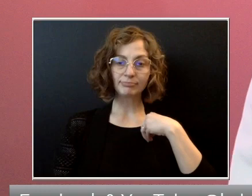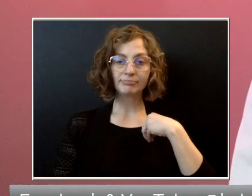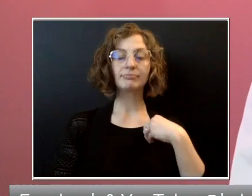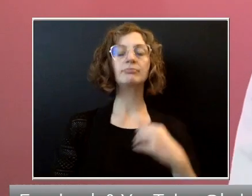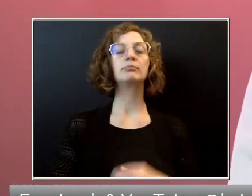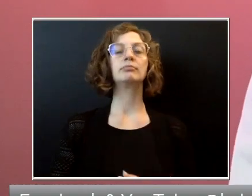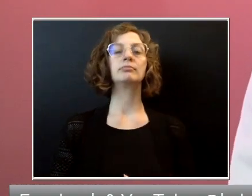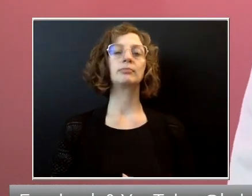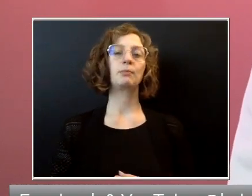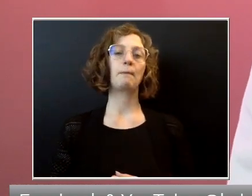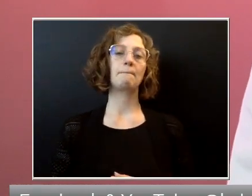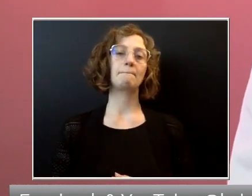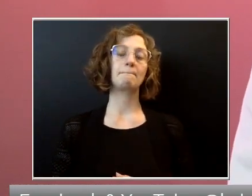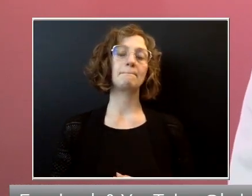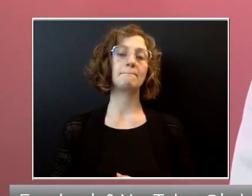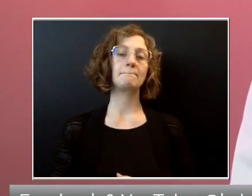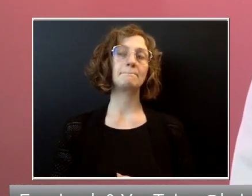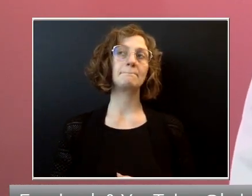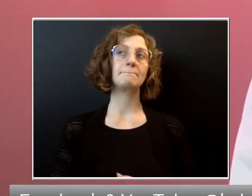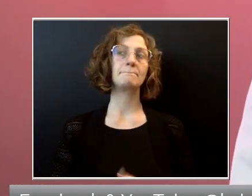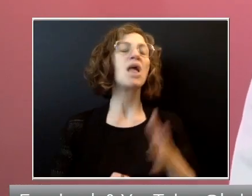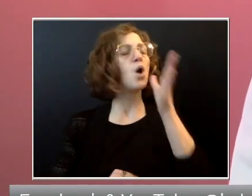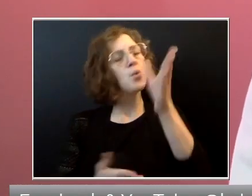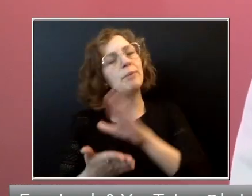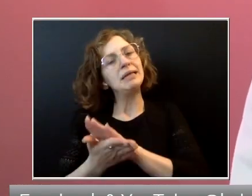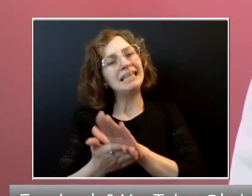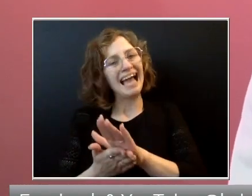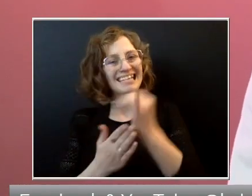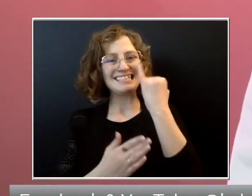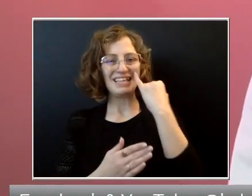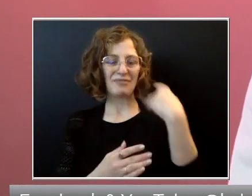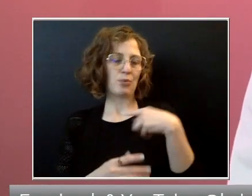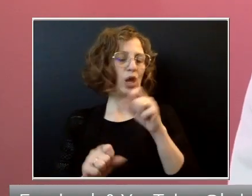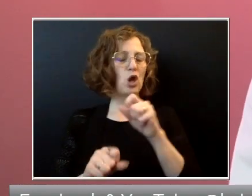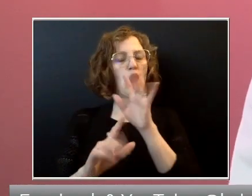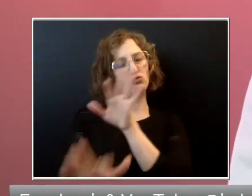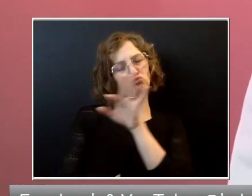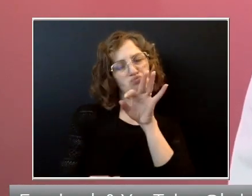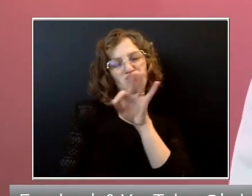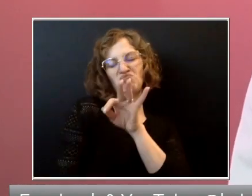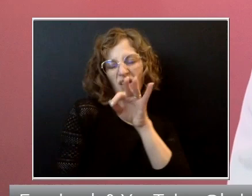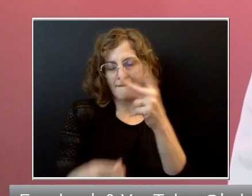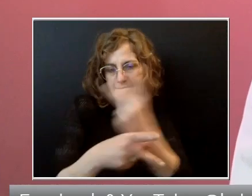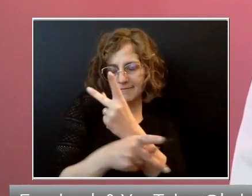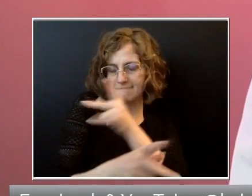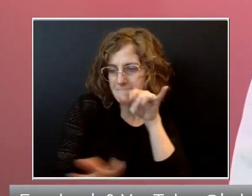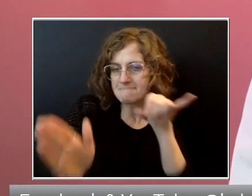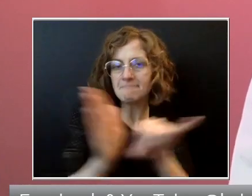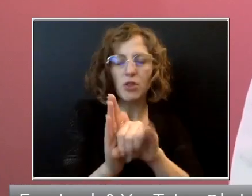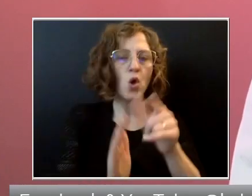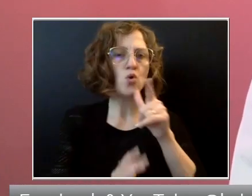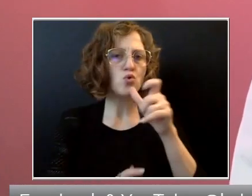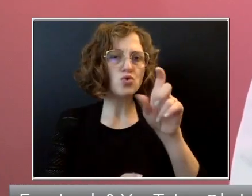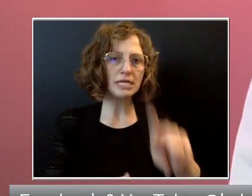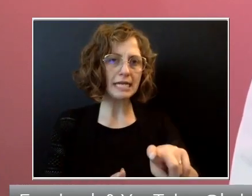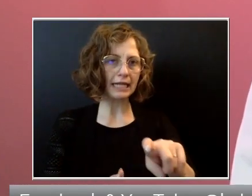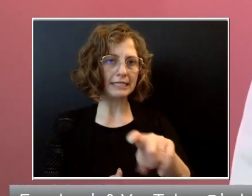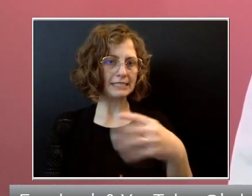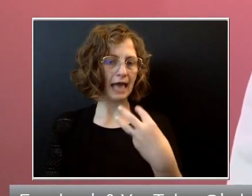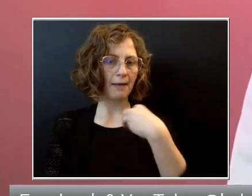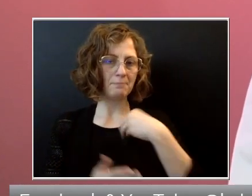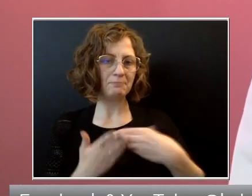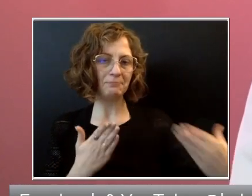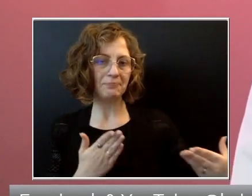it would be nice if we could perfectly identify individuals who will need the device and perfectly identify individuals who